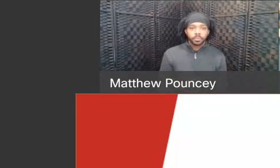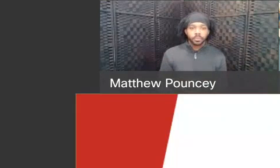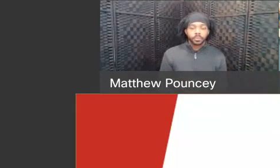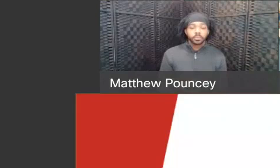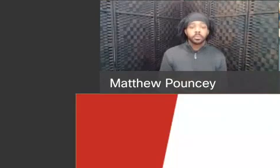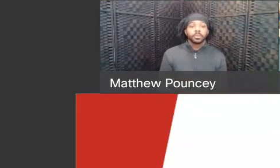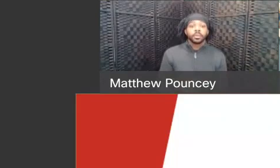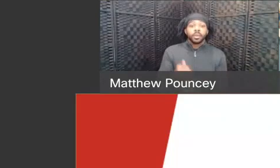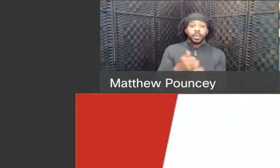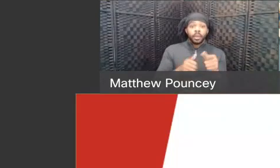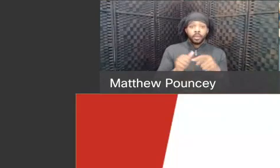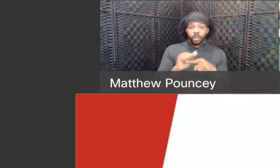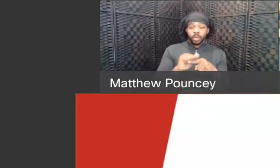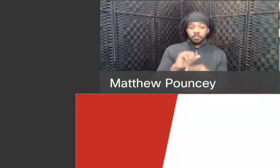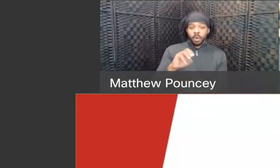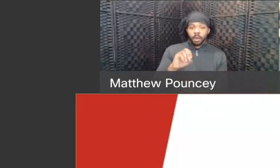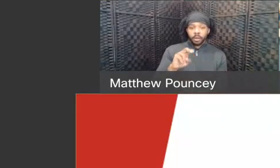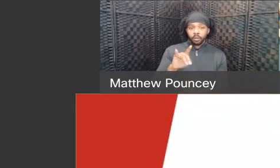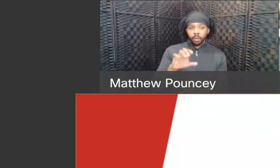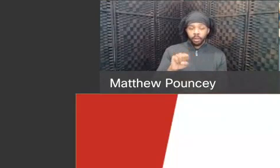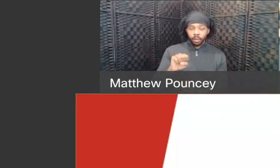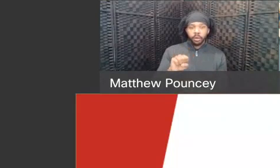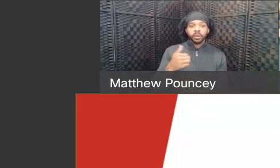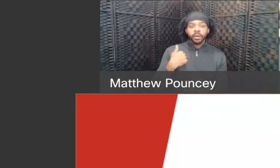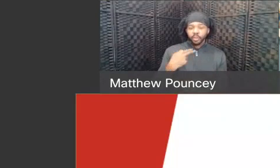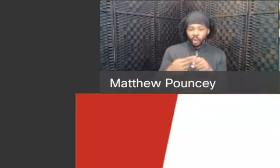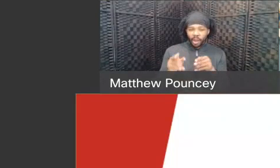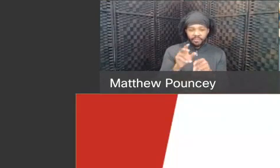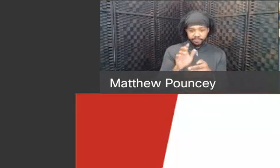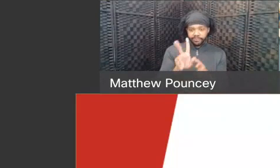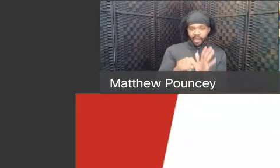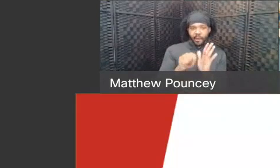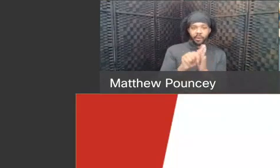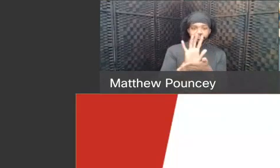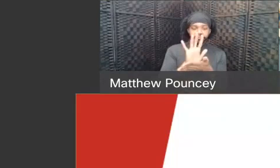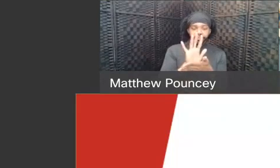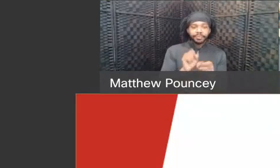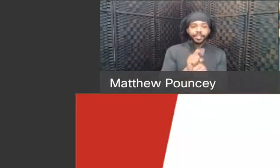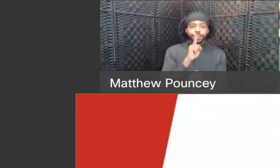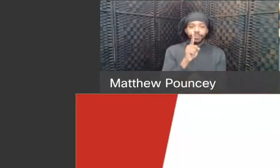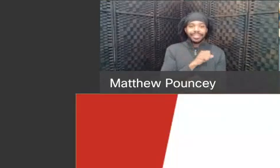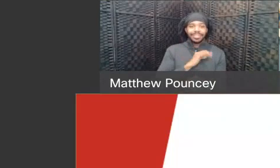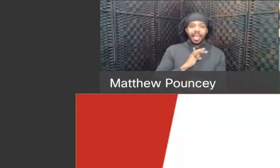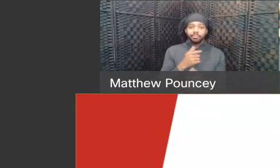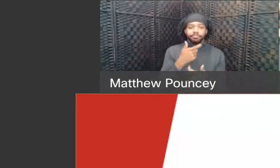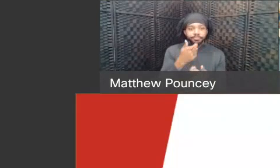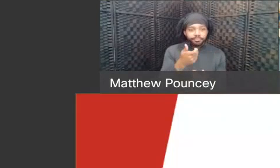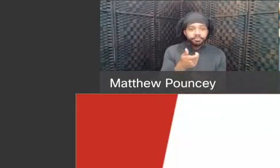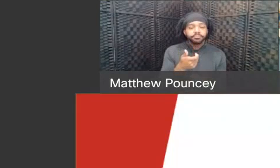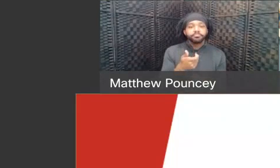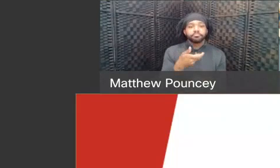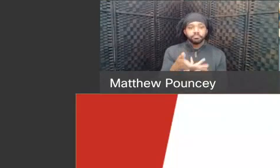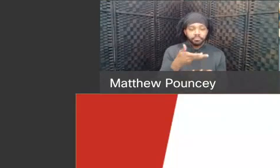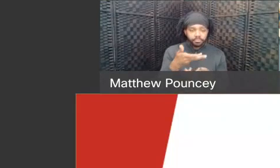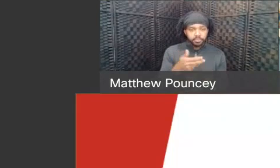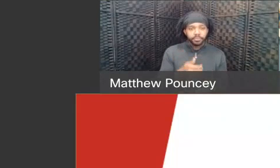Inside each training modules are short videos to keep the staff engaged, as well as breakout session and questions to help facilitate